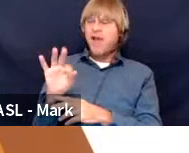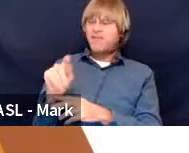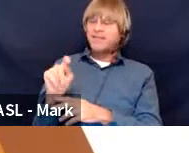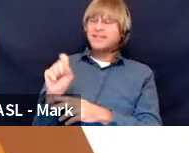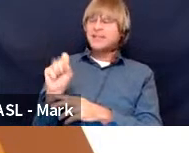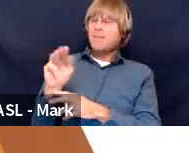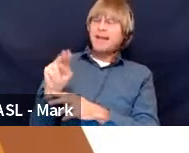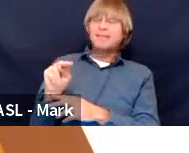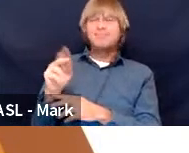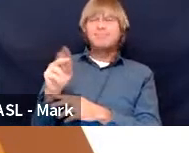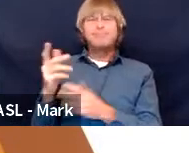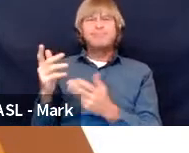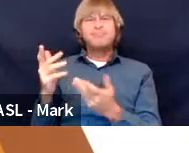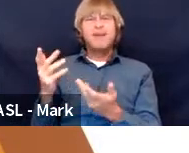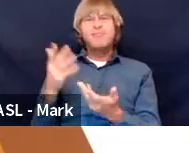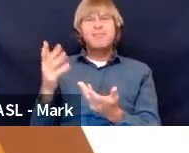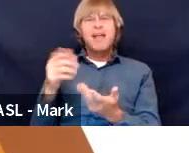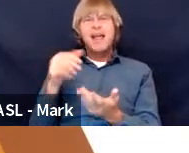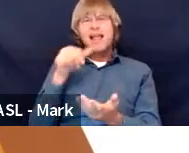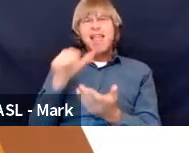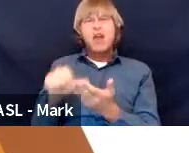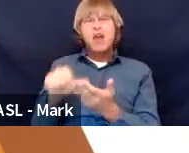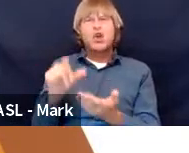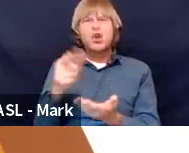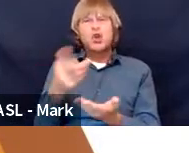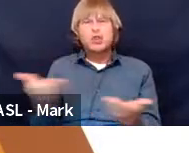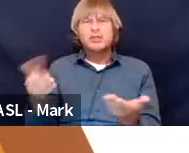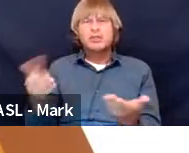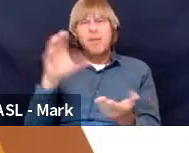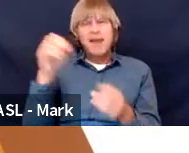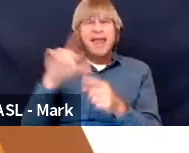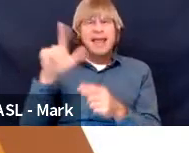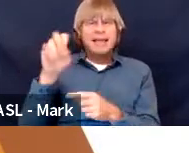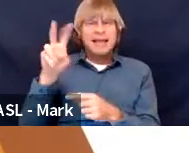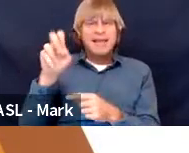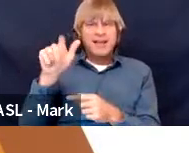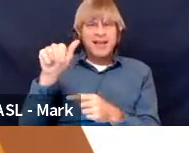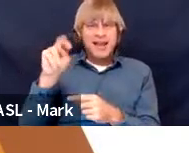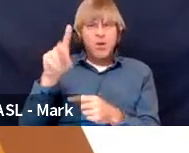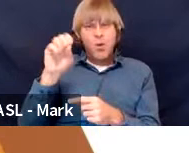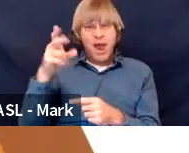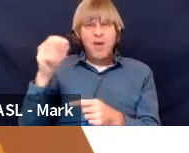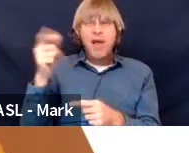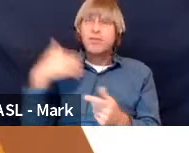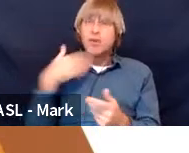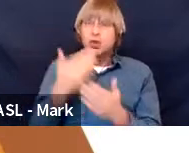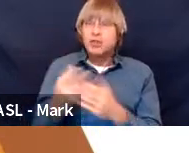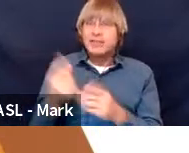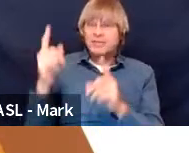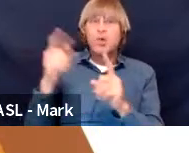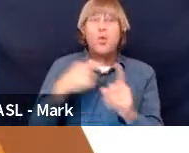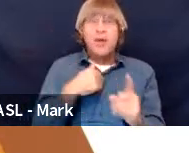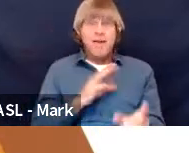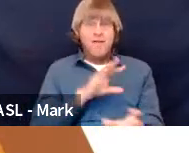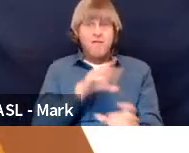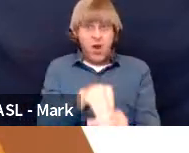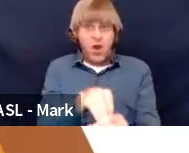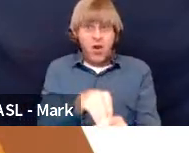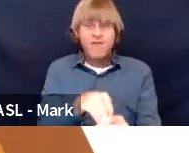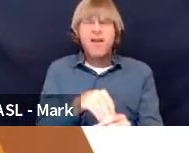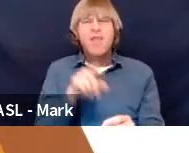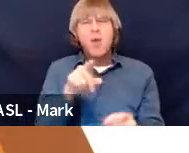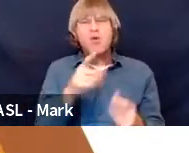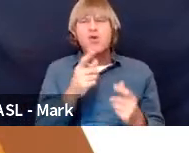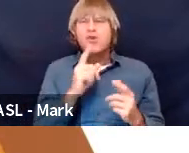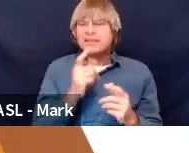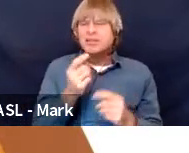craftsman-driven indie leather goods company in Cleveland, Ohio, who's experienced a bunch of success. So when we got involved, they were right